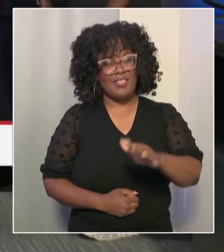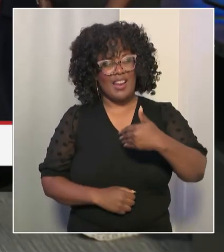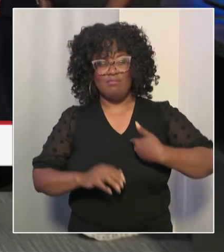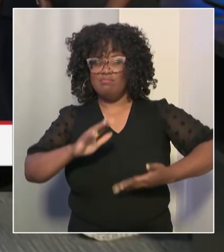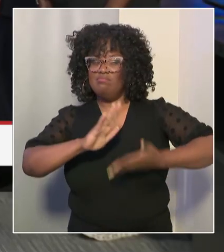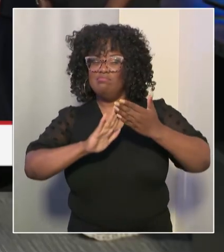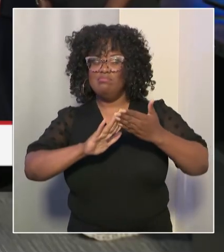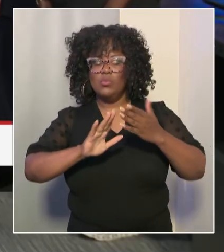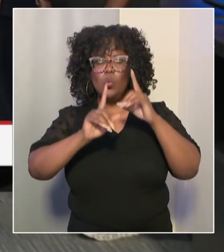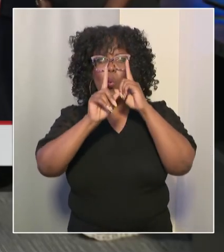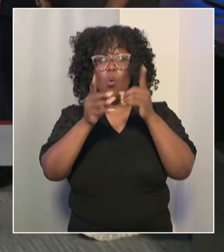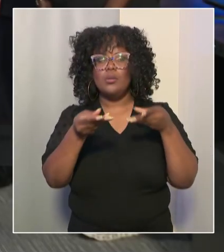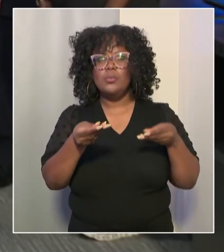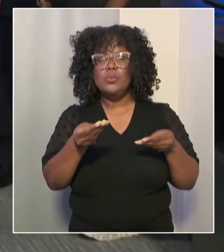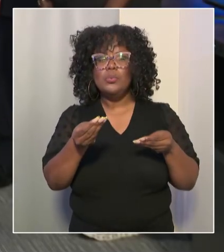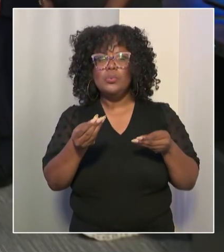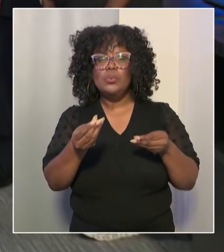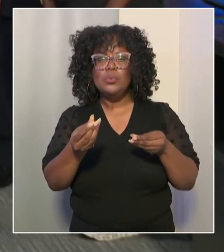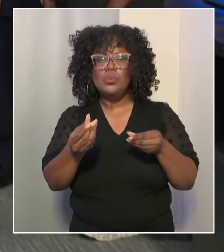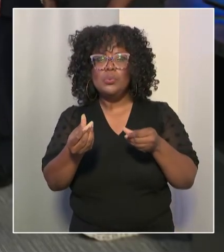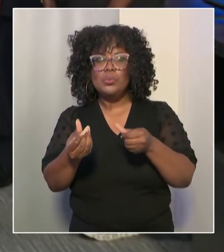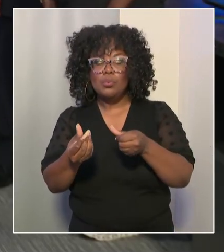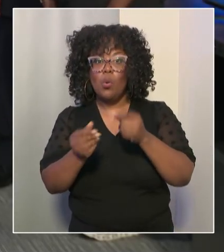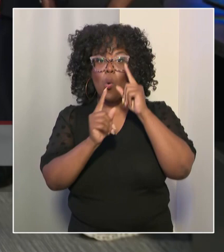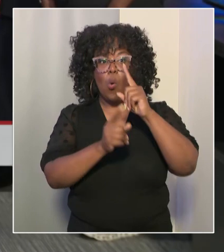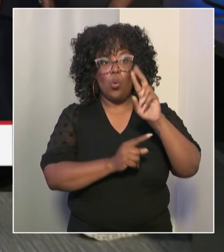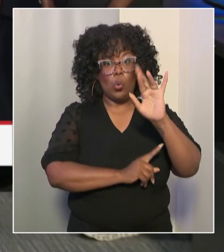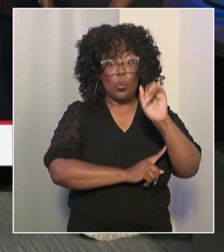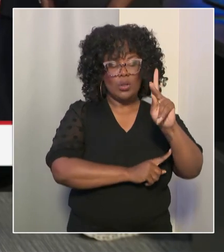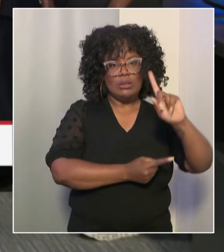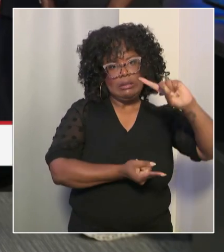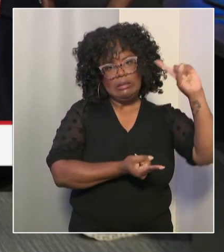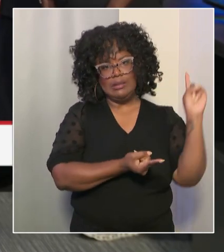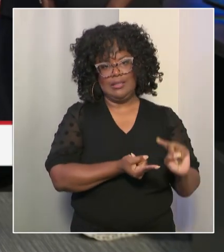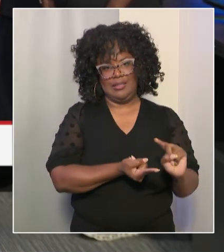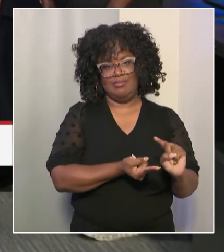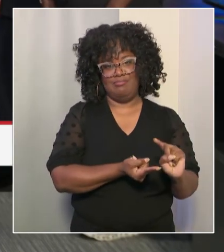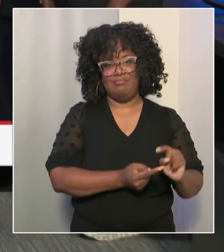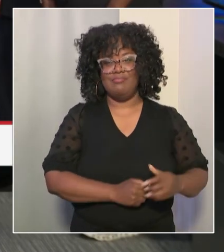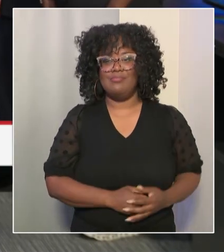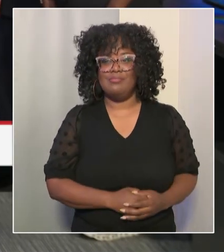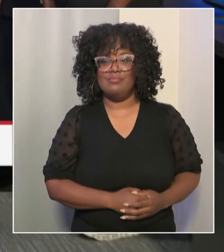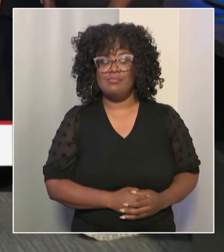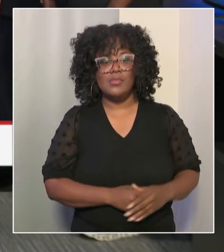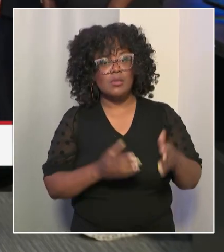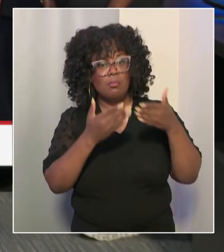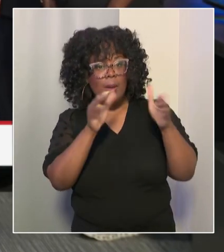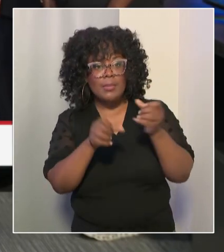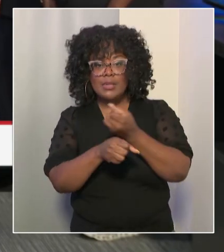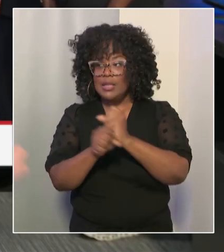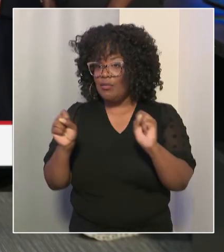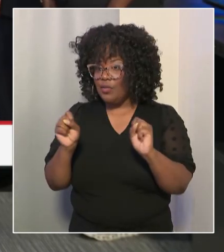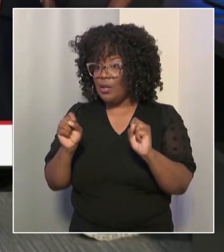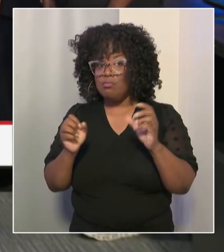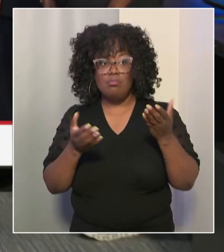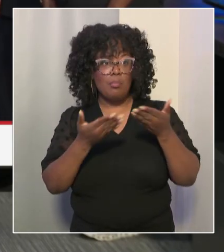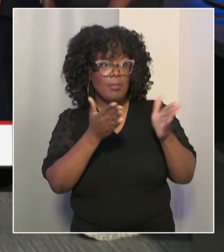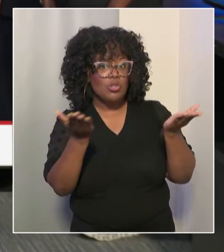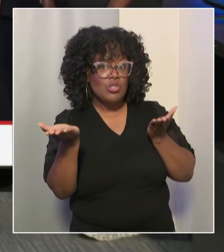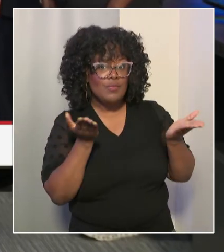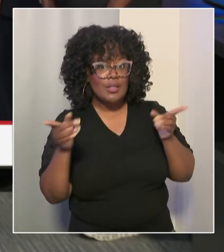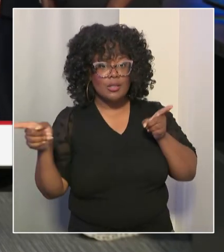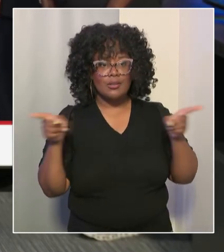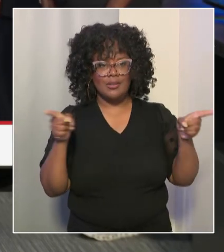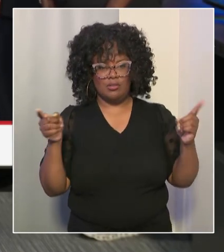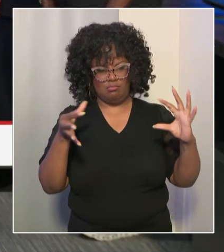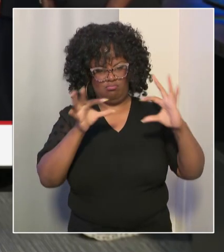enhanced risk mitigation, two aspects of public safety and public service that go hand in hand. And as we maintain our